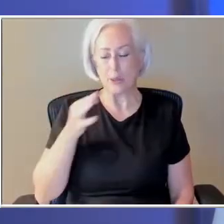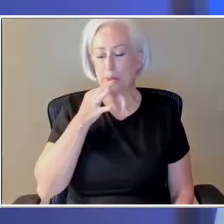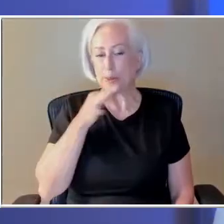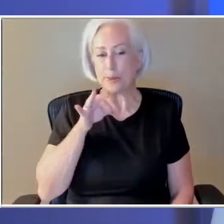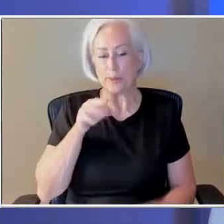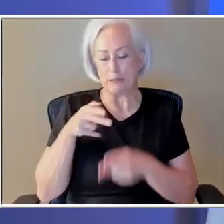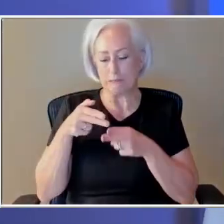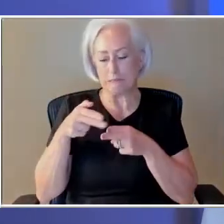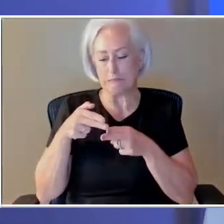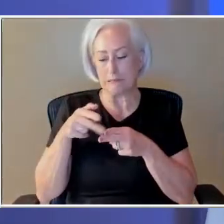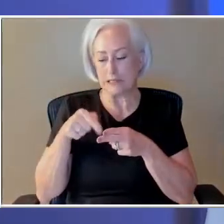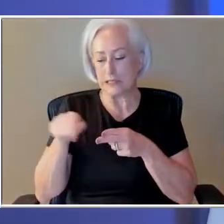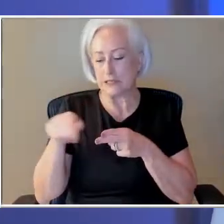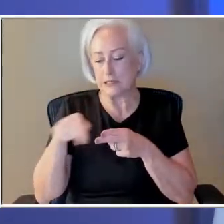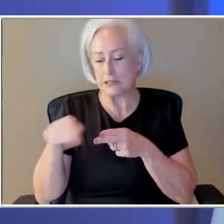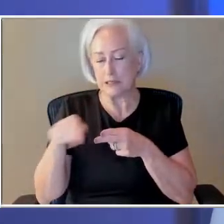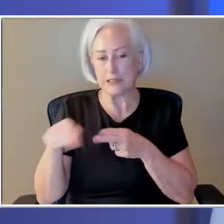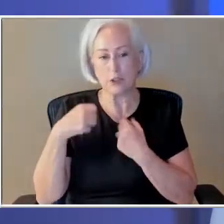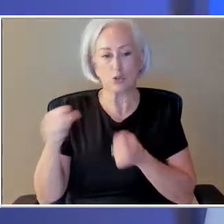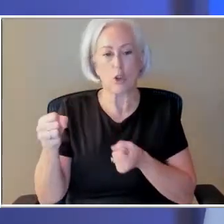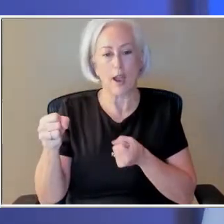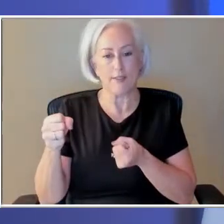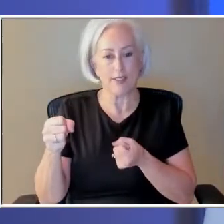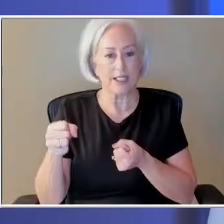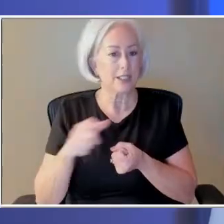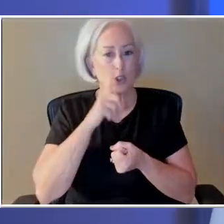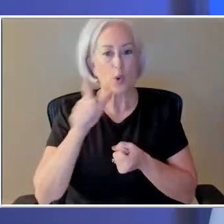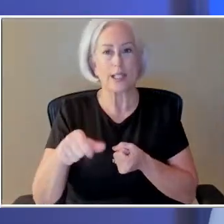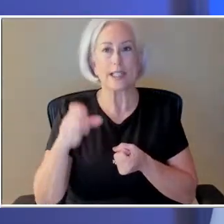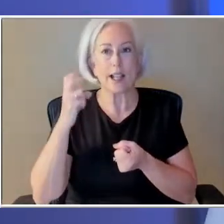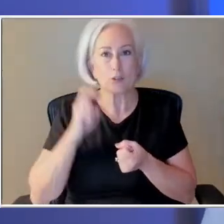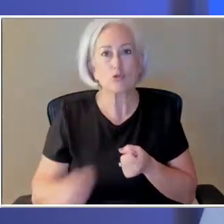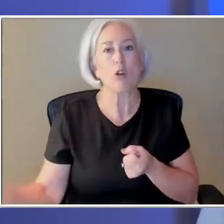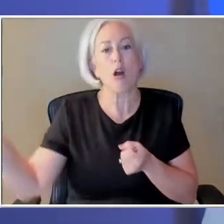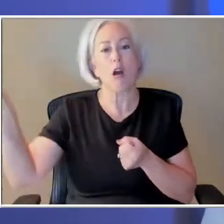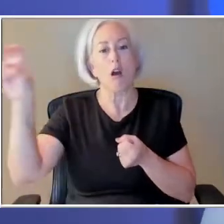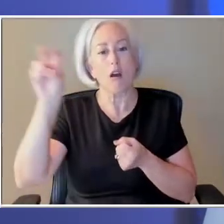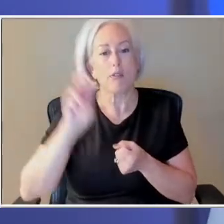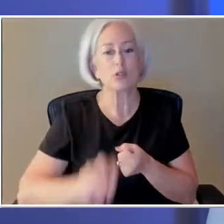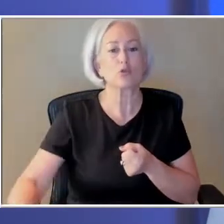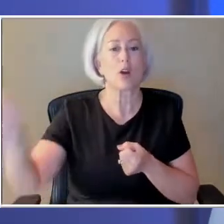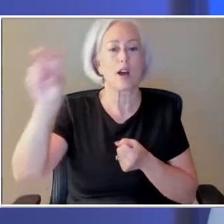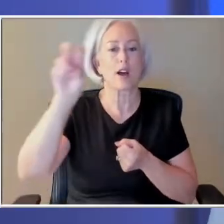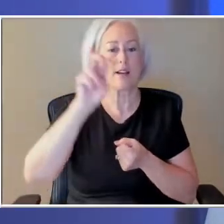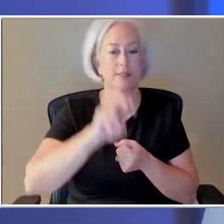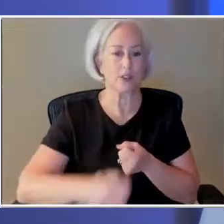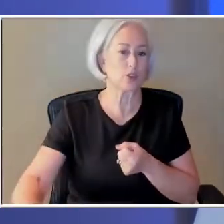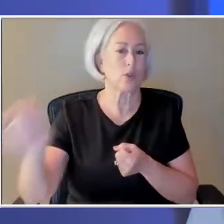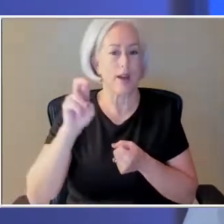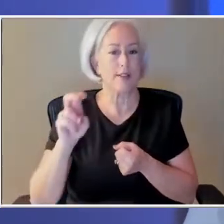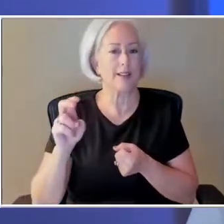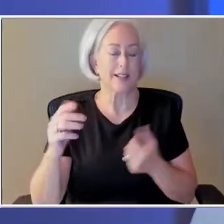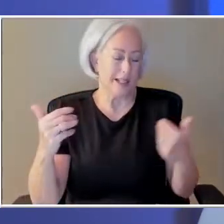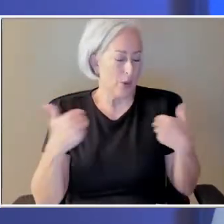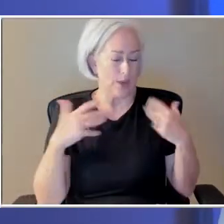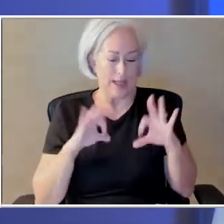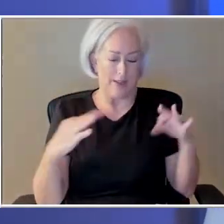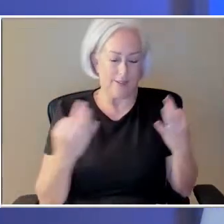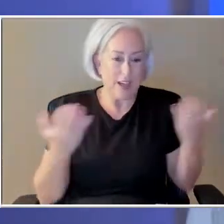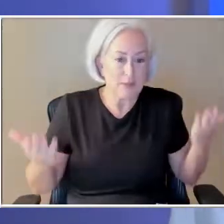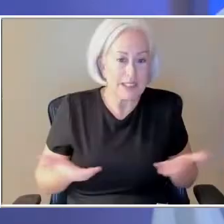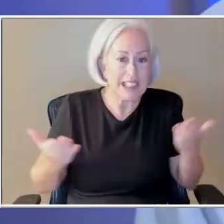we didn't have to spend time outside of where we can have our family and